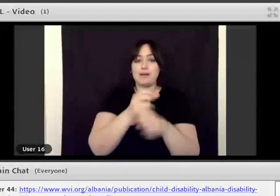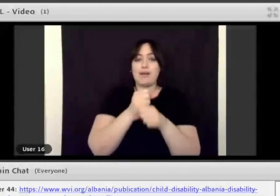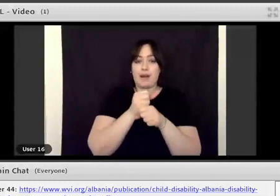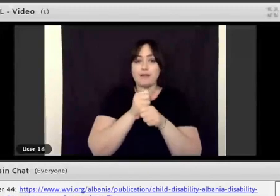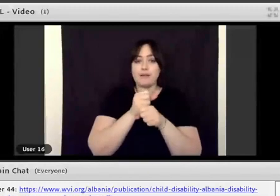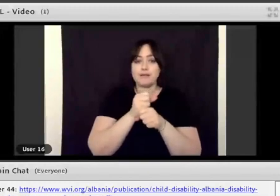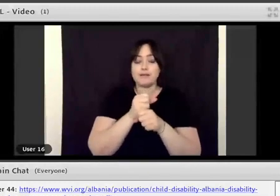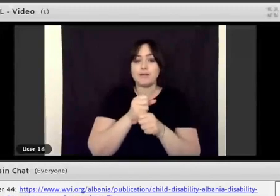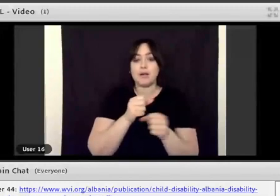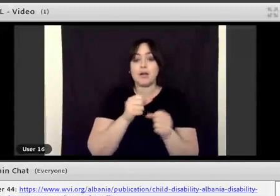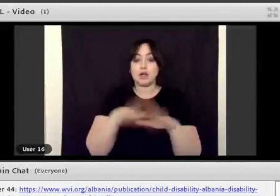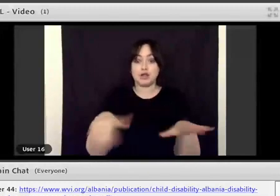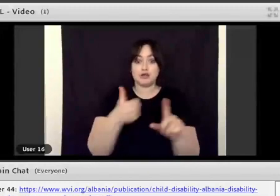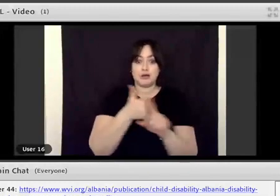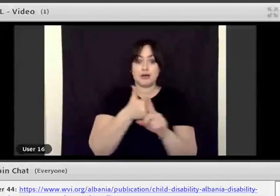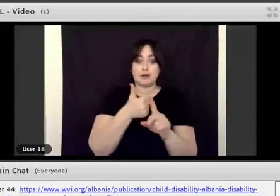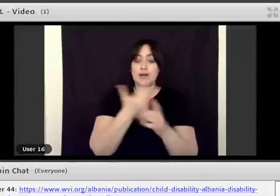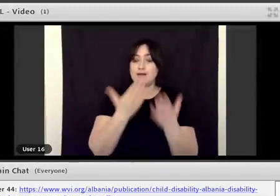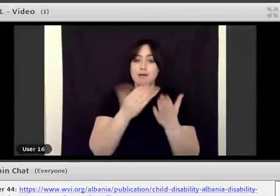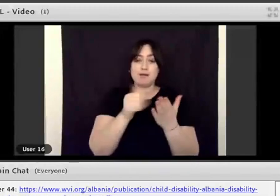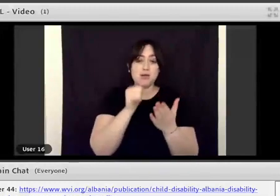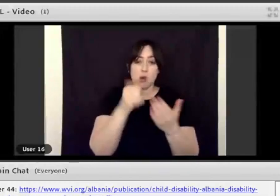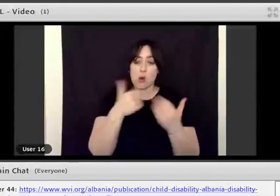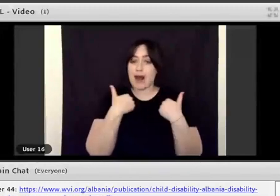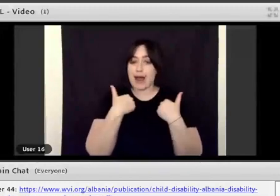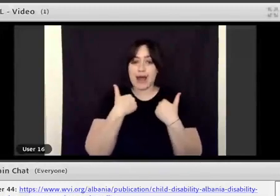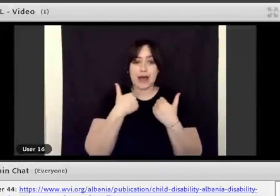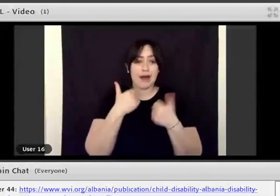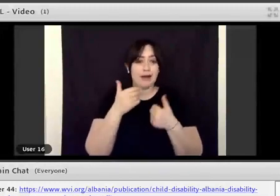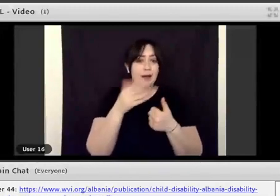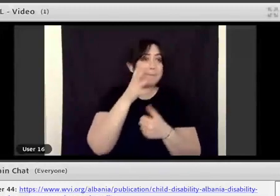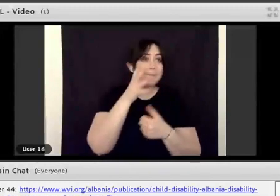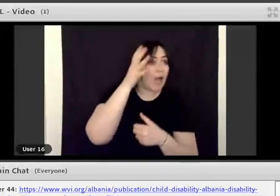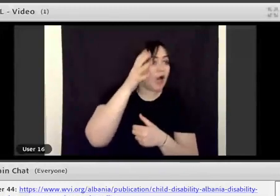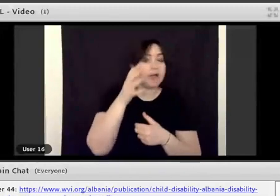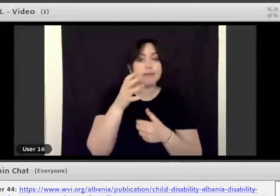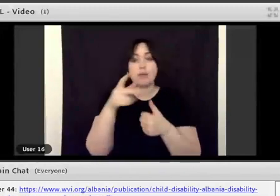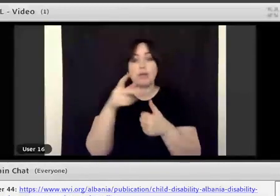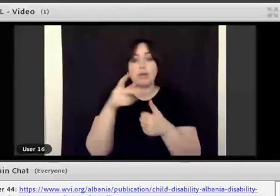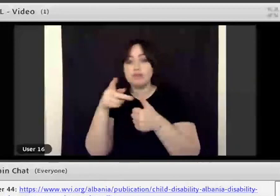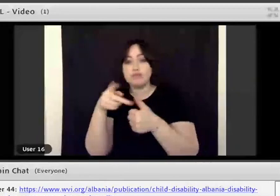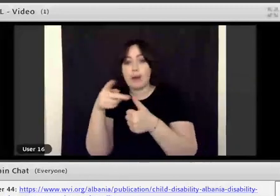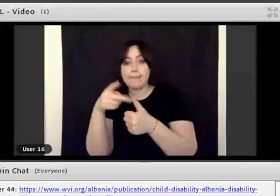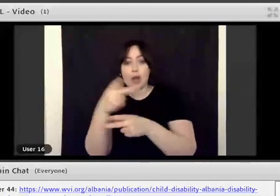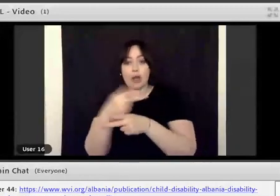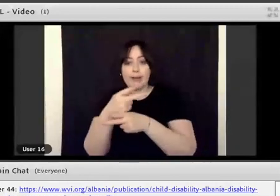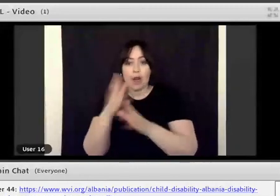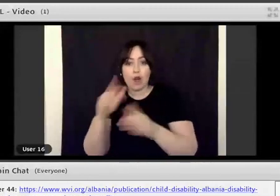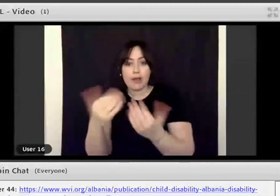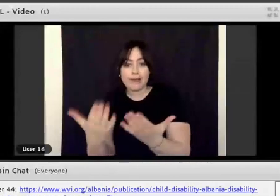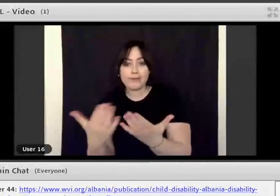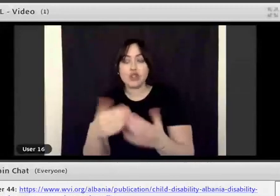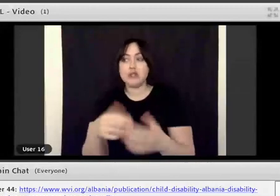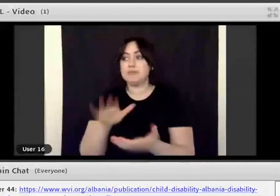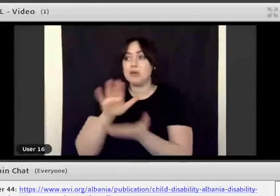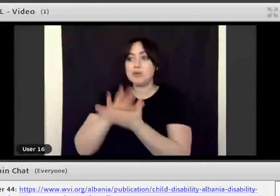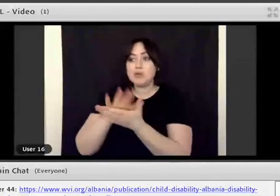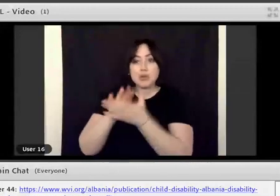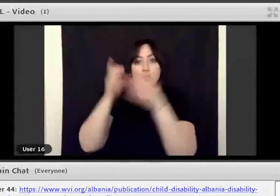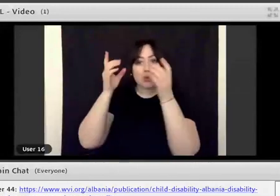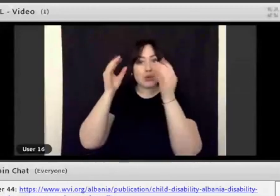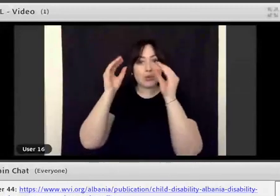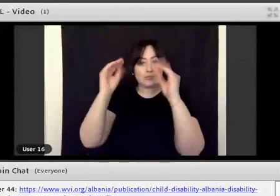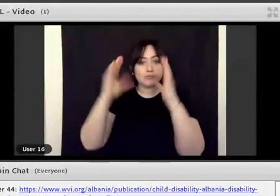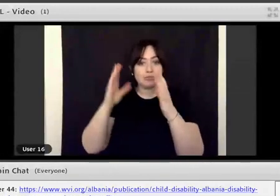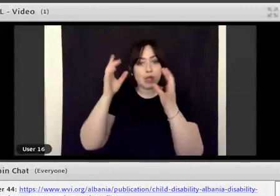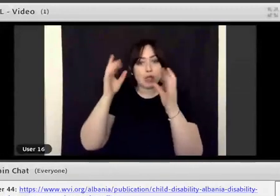are in a setting where they may not have a primary caregiver, parent, or even a school director around, may also influence the type of tool